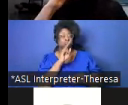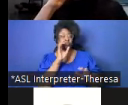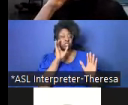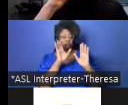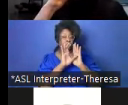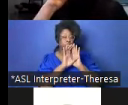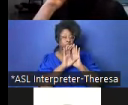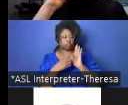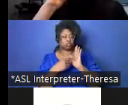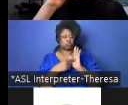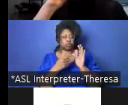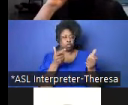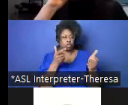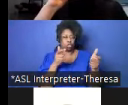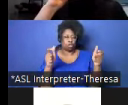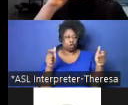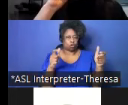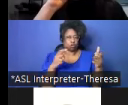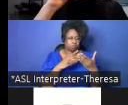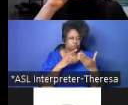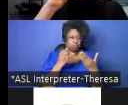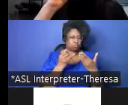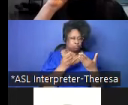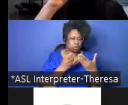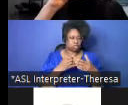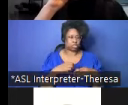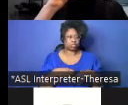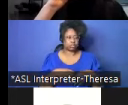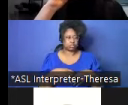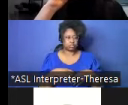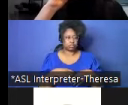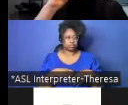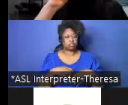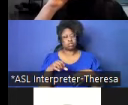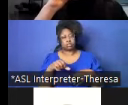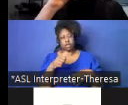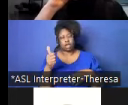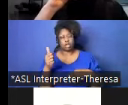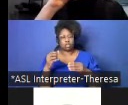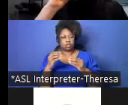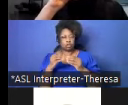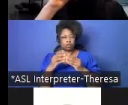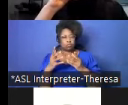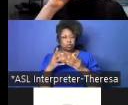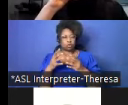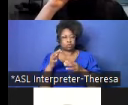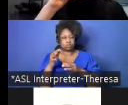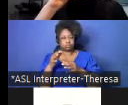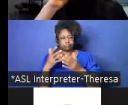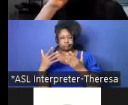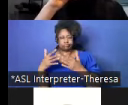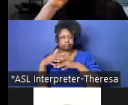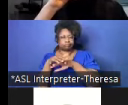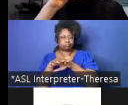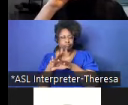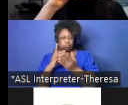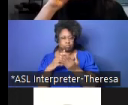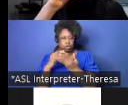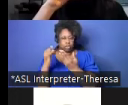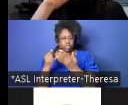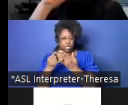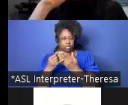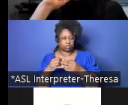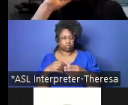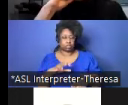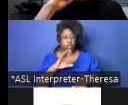images and more linear projects as well. So integrated projects between coastal protection as